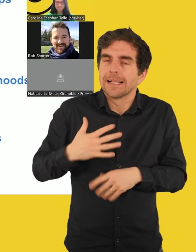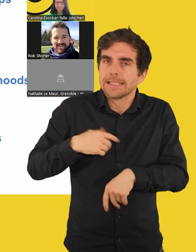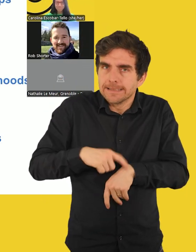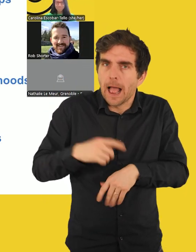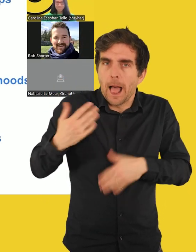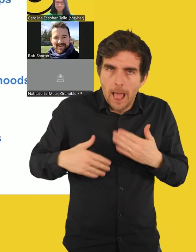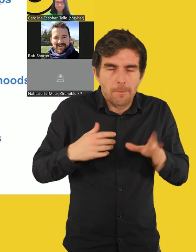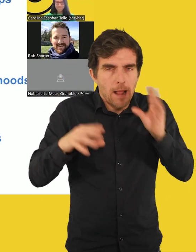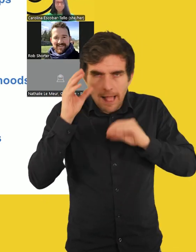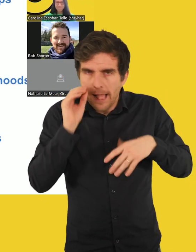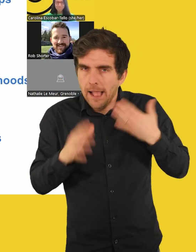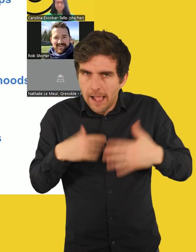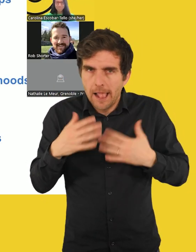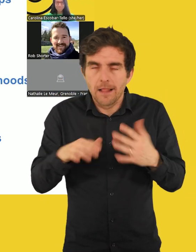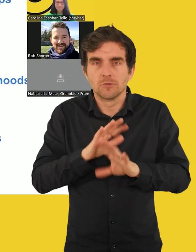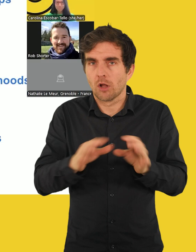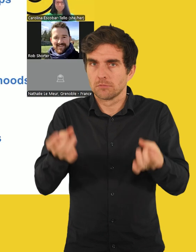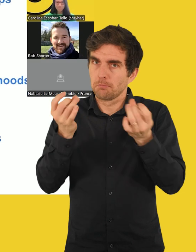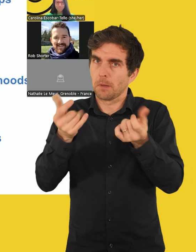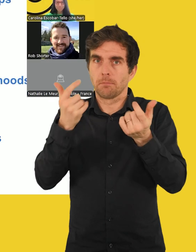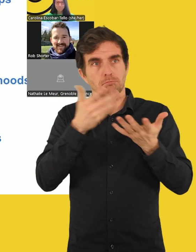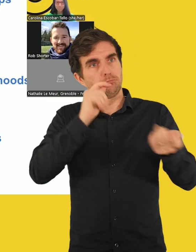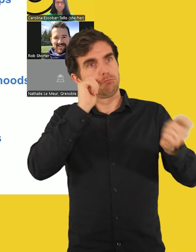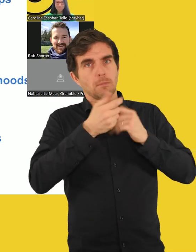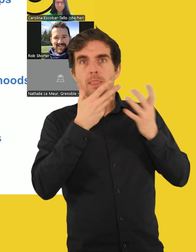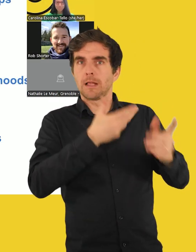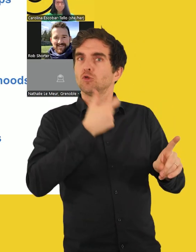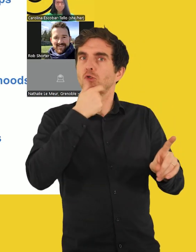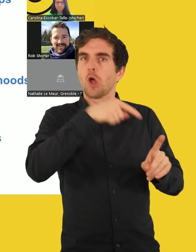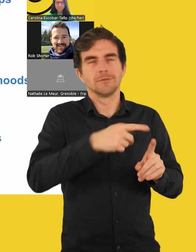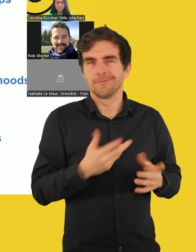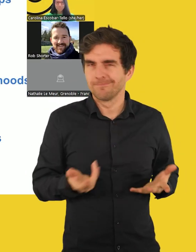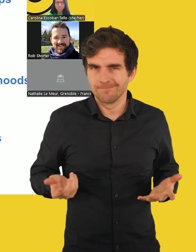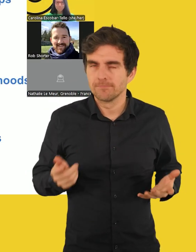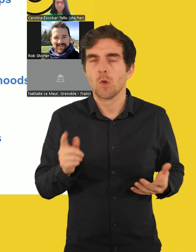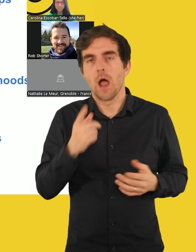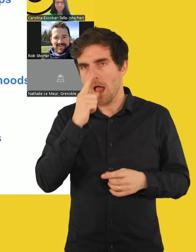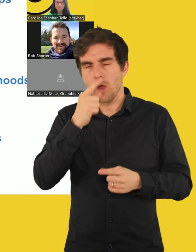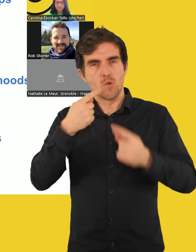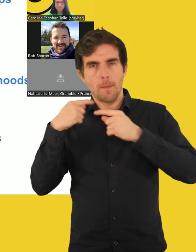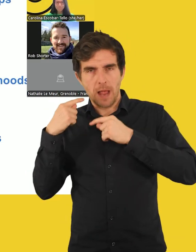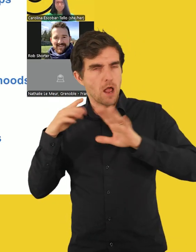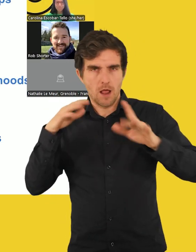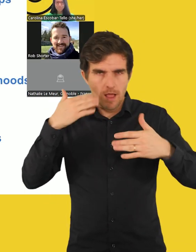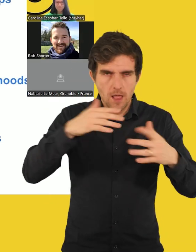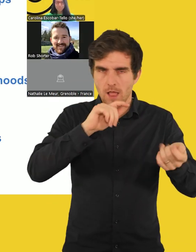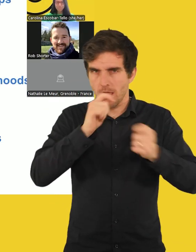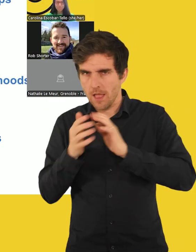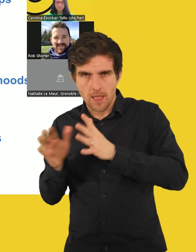is a journey. It takes time. It's not directly straightforward. It can go back and forward.